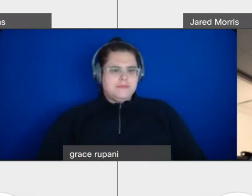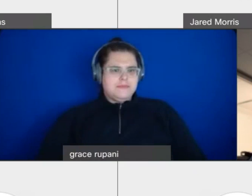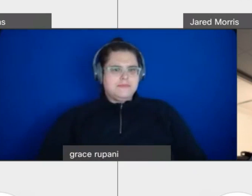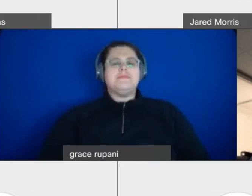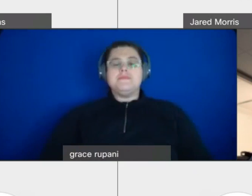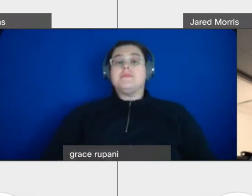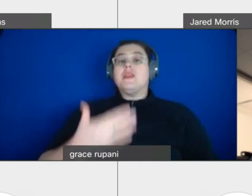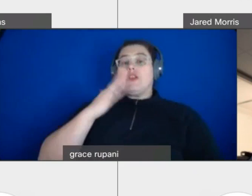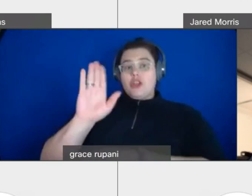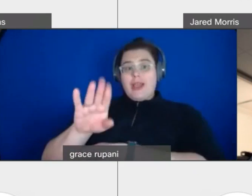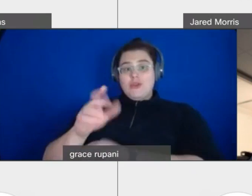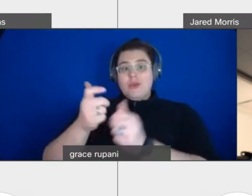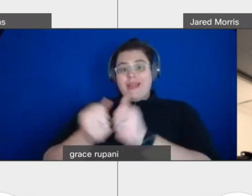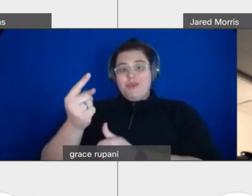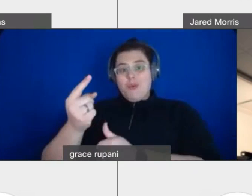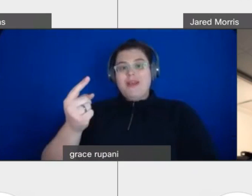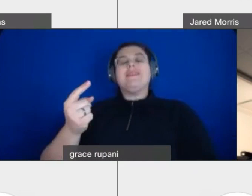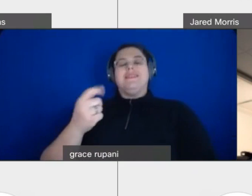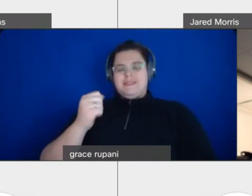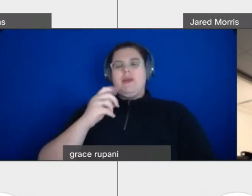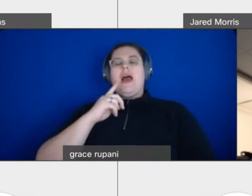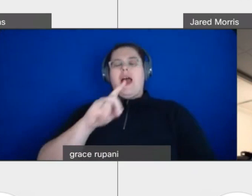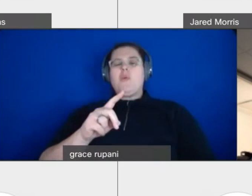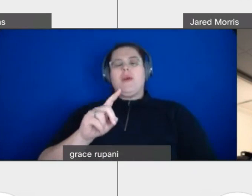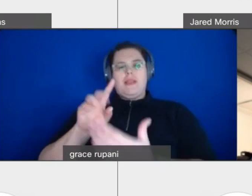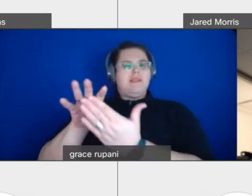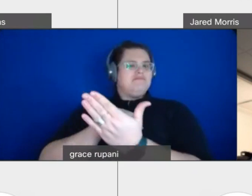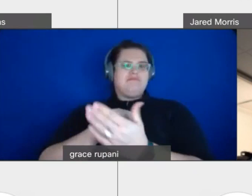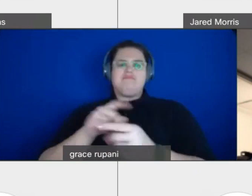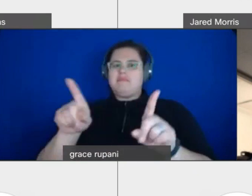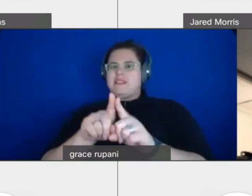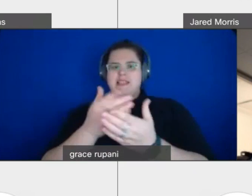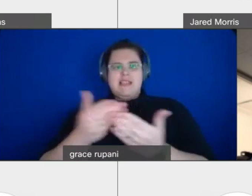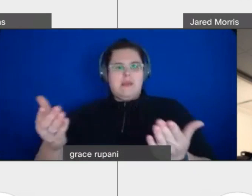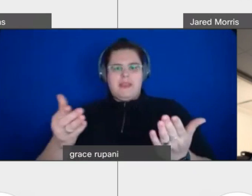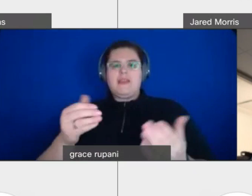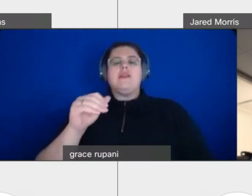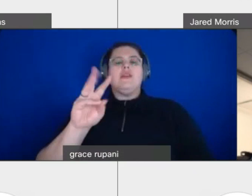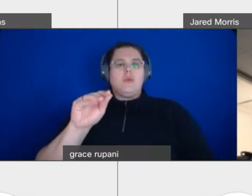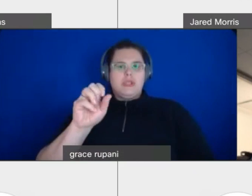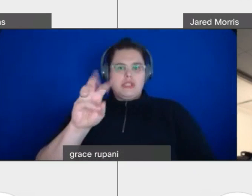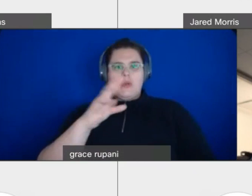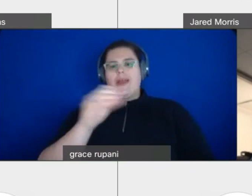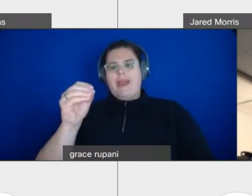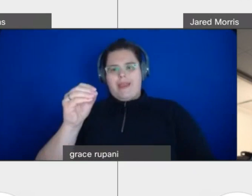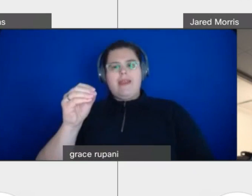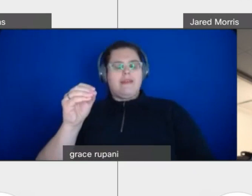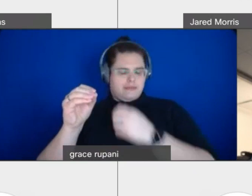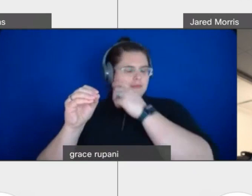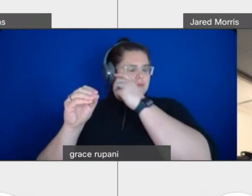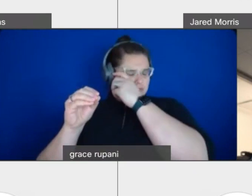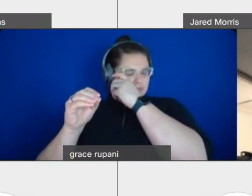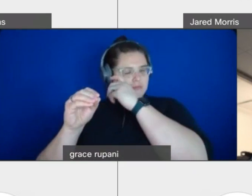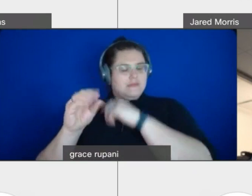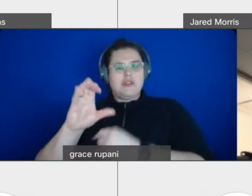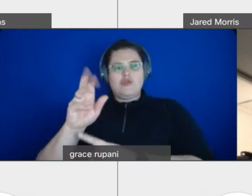to reiterate what Winslow and Crystal have shared so far. Everything on DDS's side has been